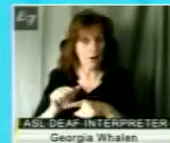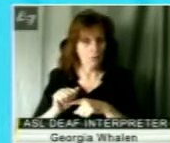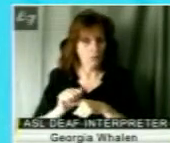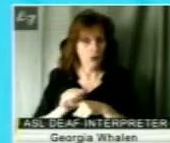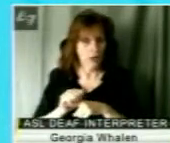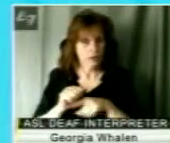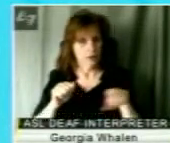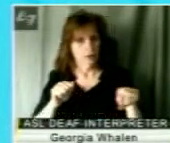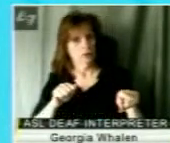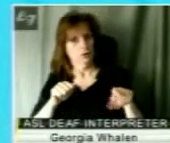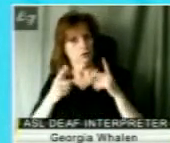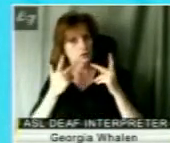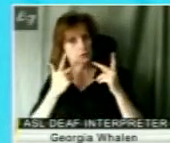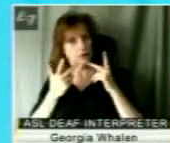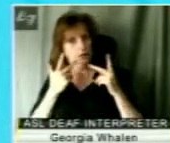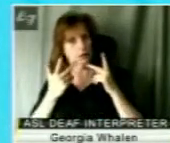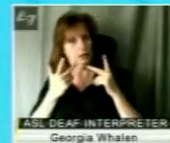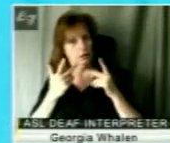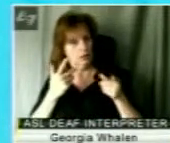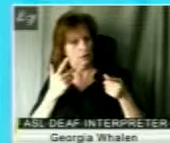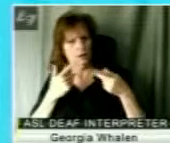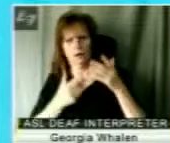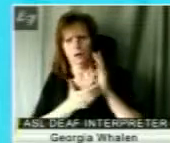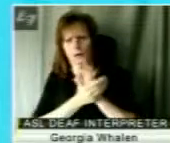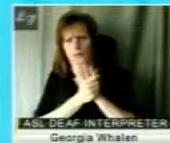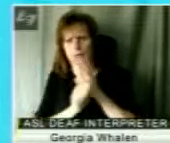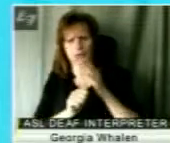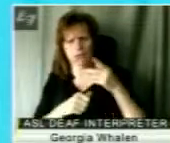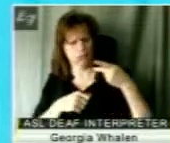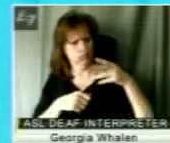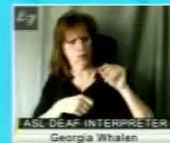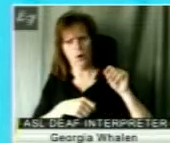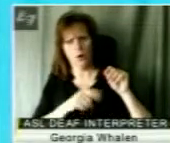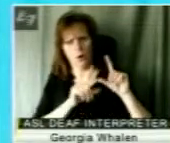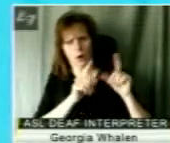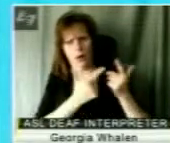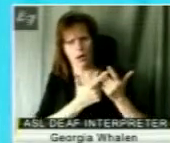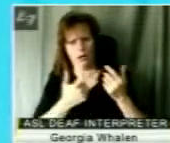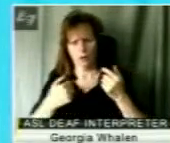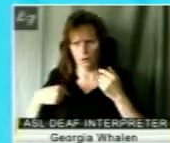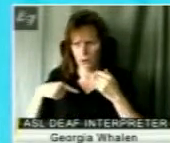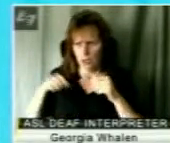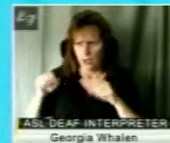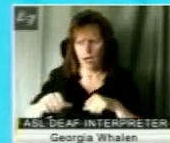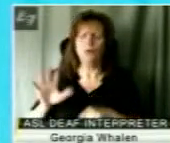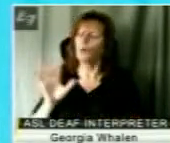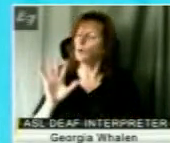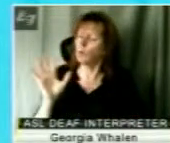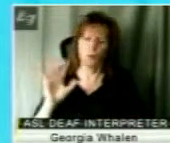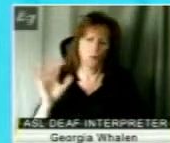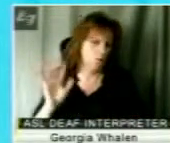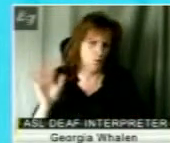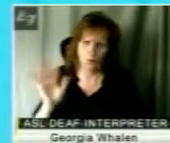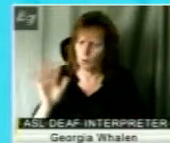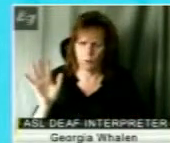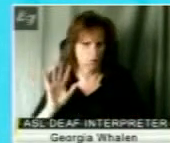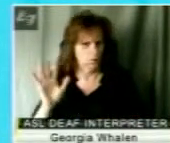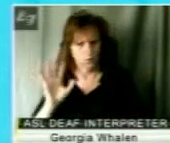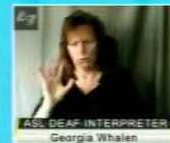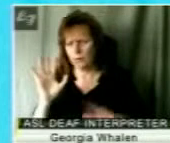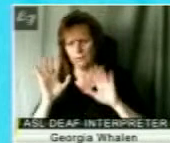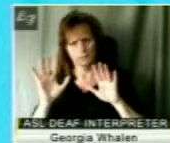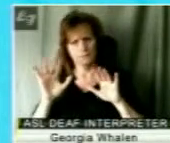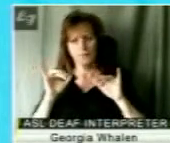fields because we see the pros doing it? And the answer to that is no. Our sports fields are open, but they are not there for